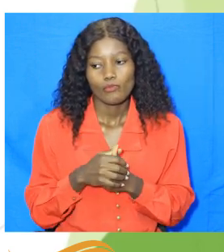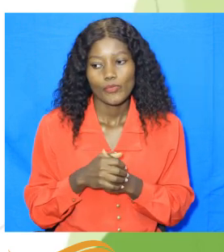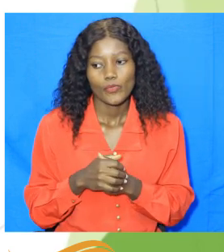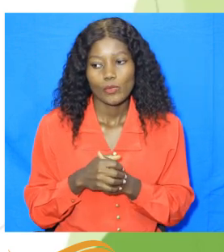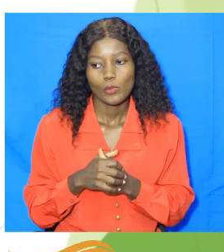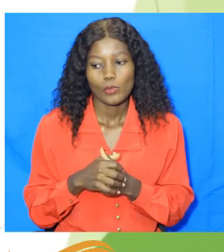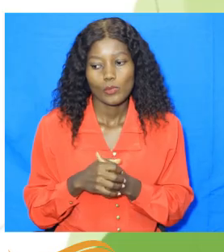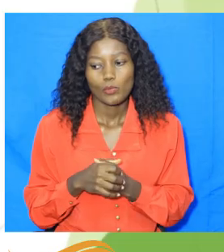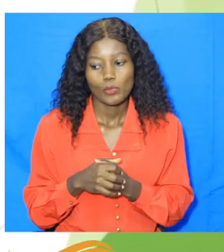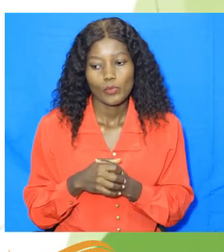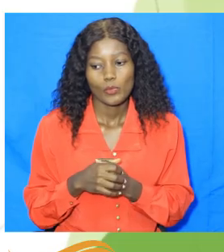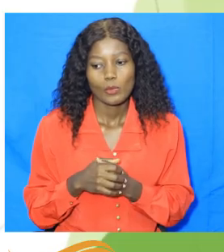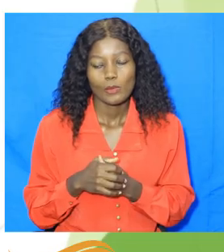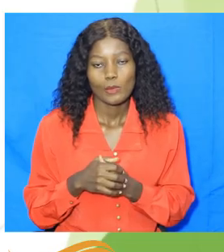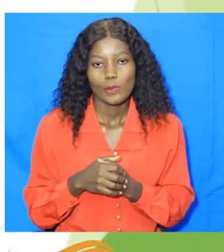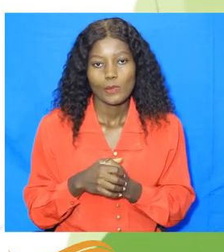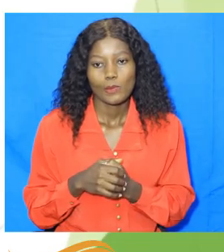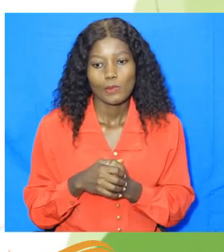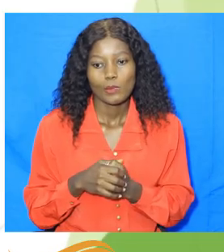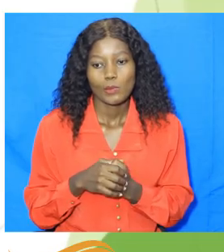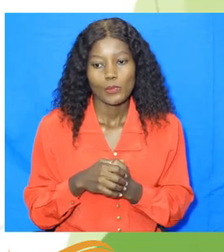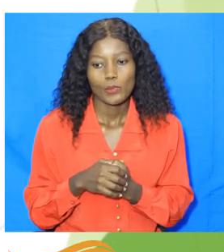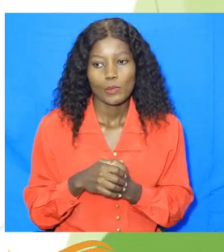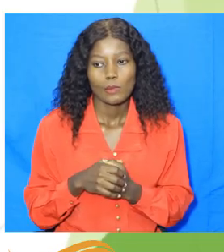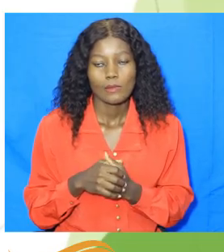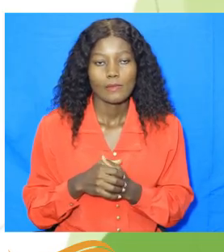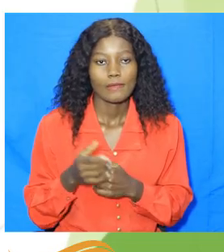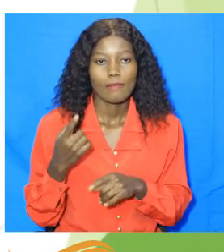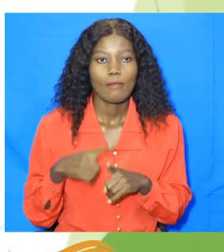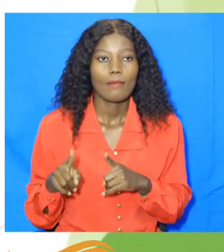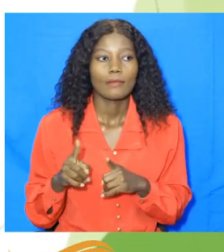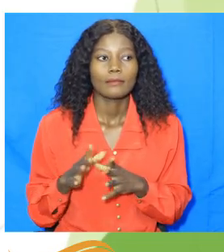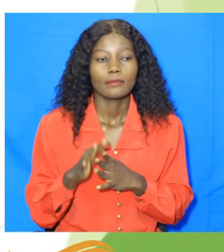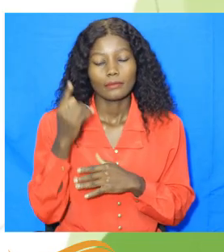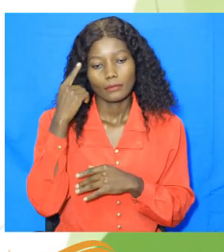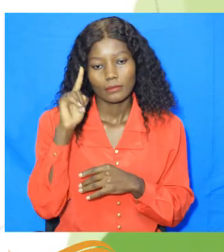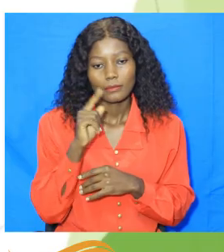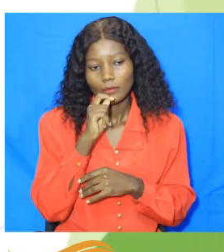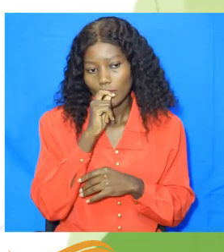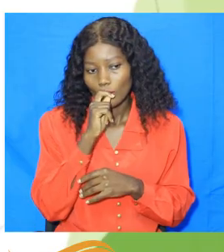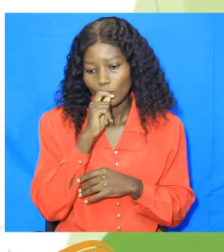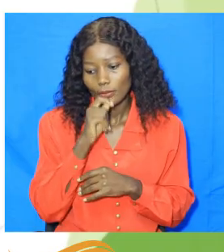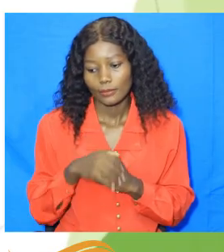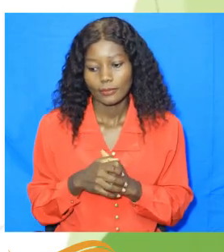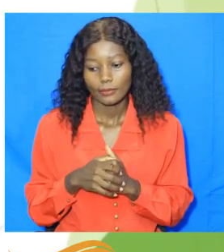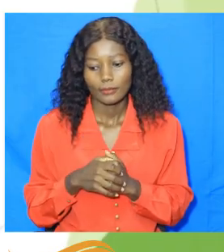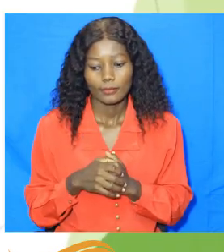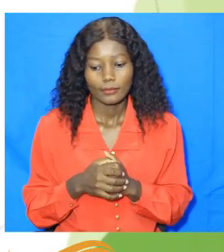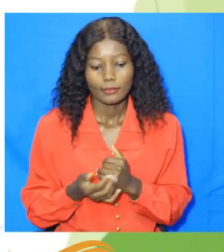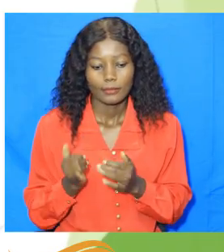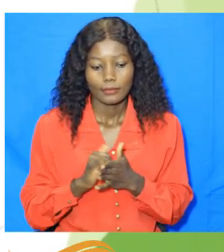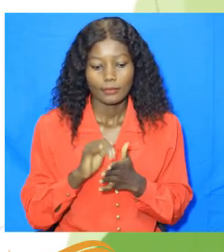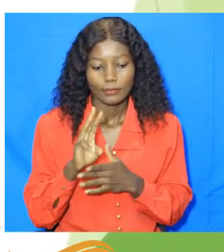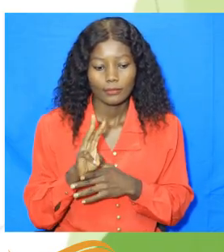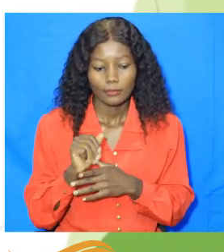for a judge who is seated. But for a referee, the referee that Wazari